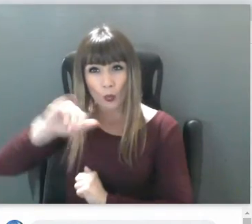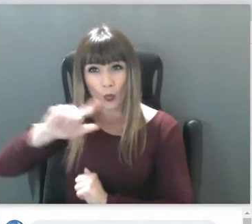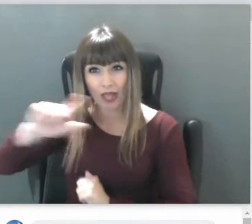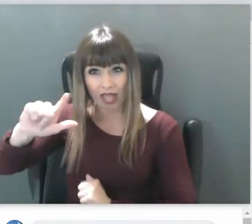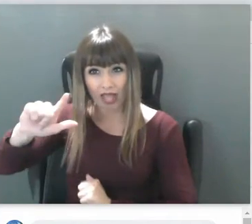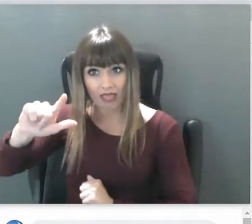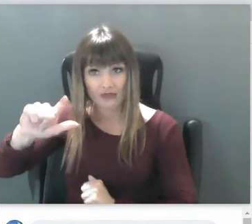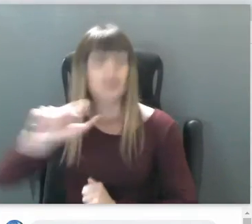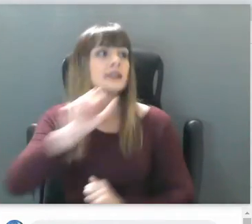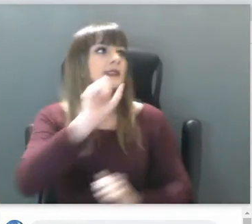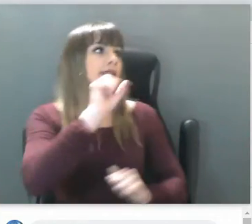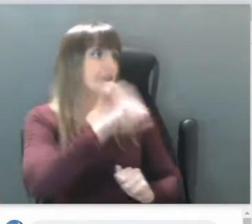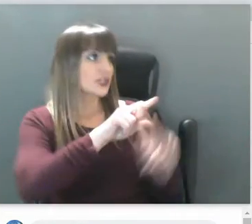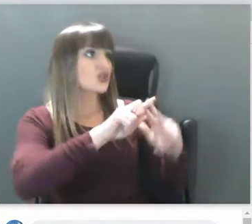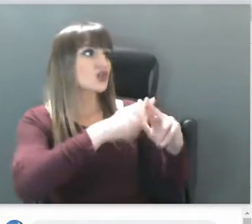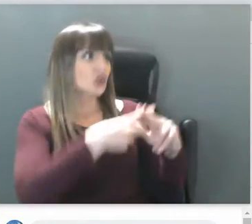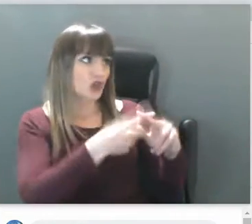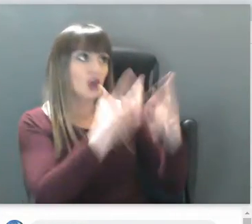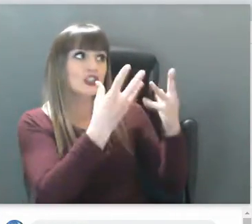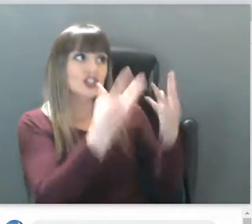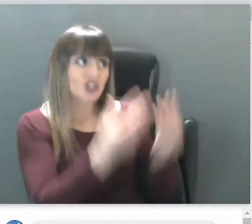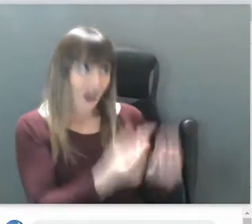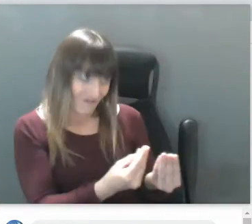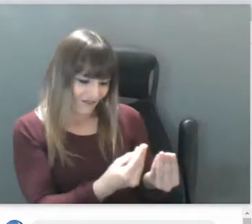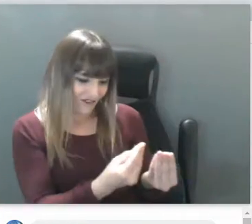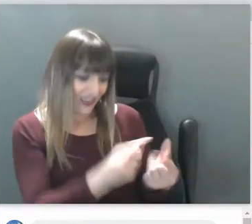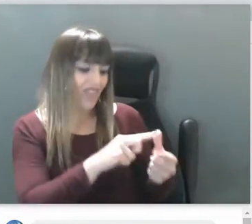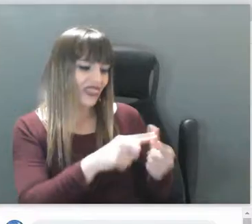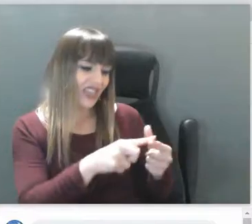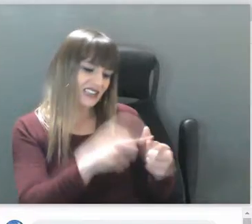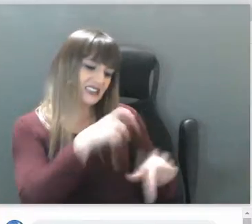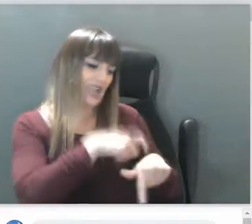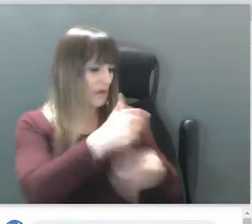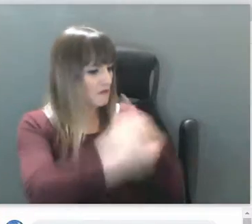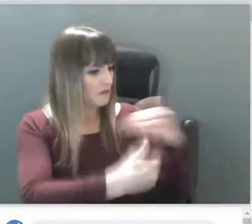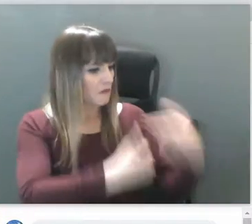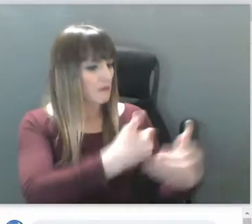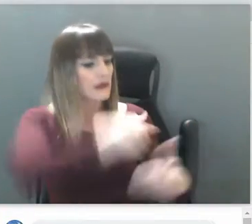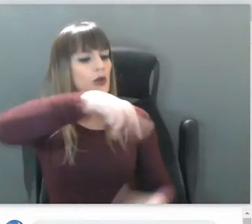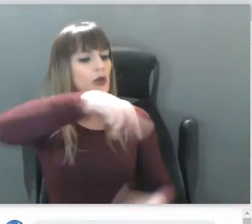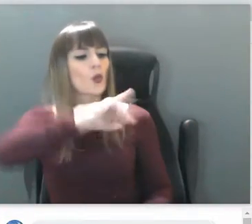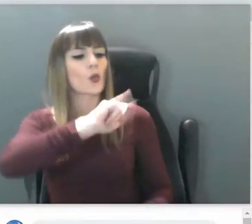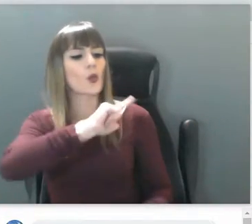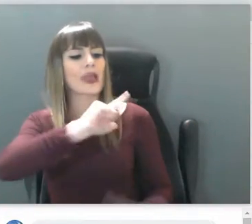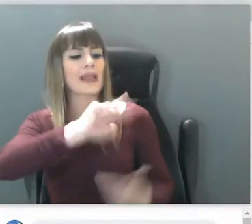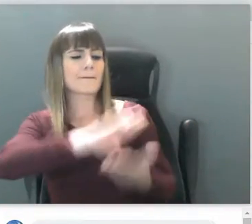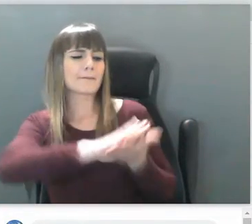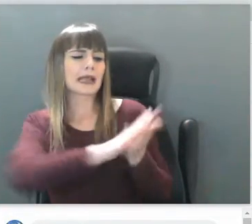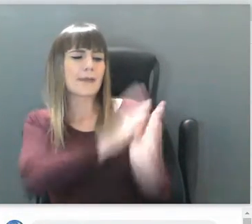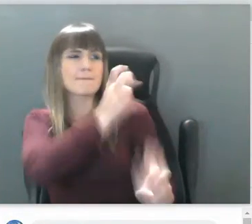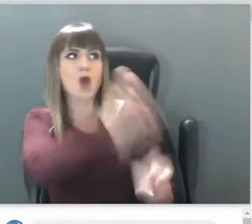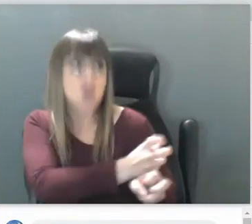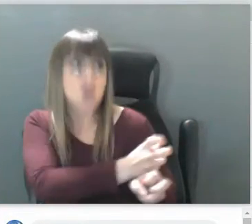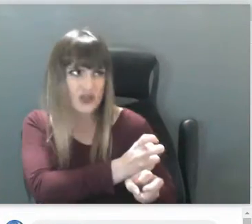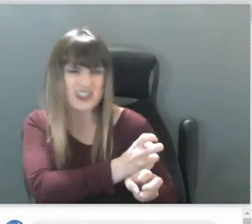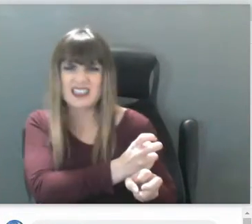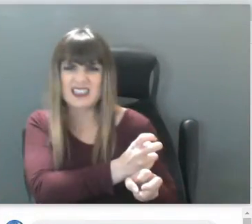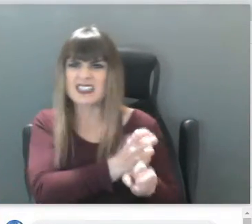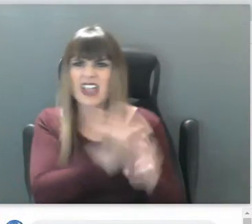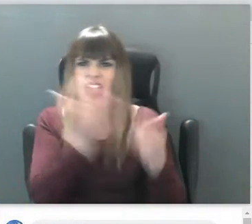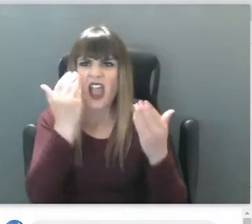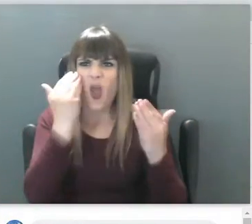They're soft when they're born with them, and then they harden over time. I see. It doesn't take too long for them to harden. I forget the exact time